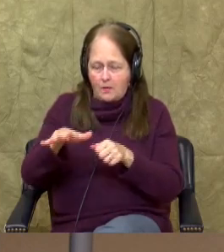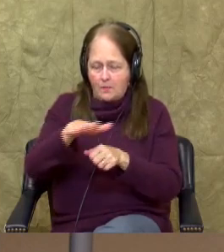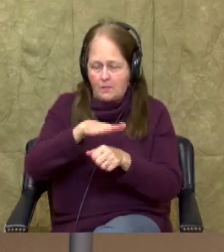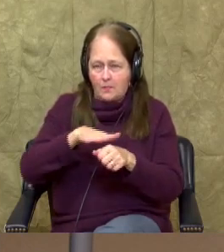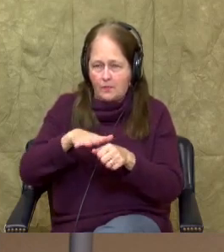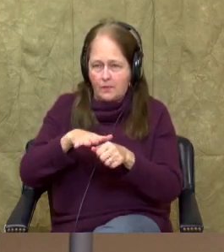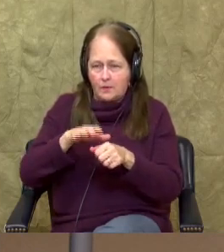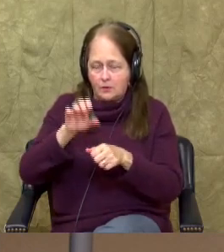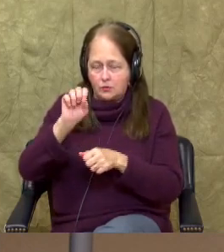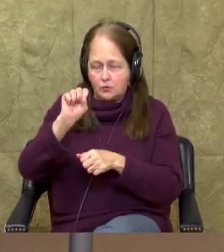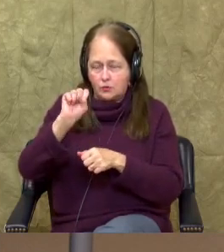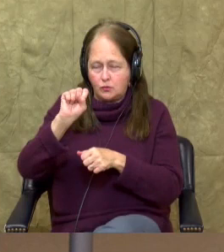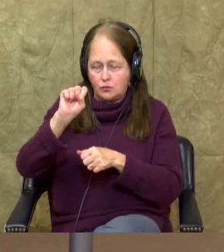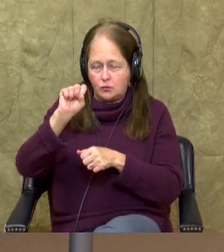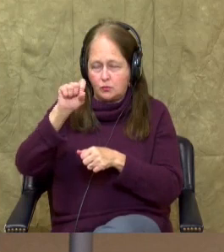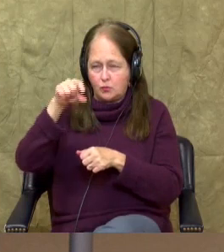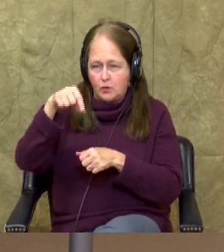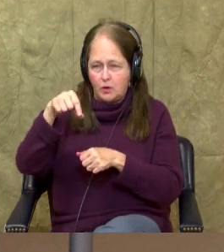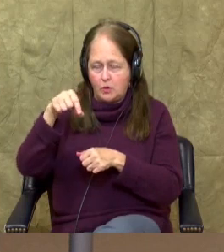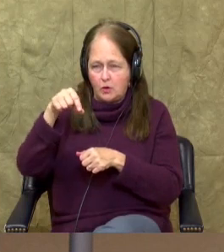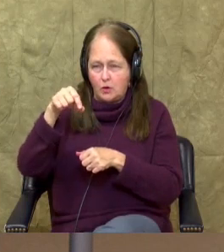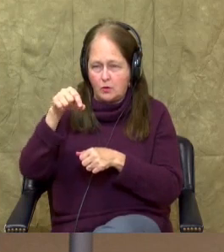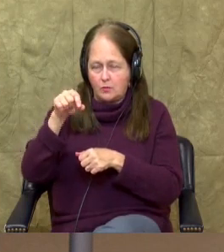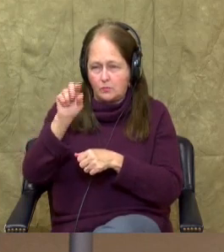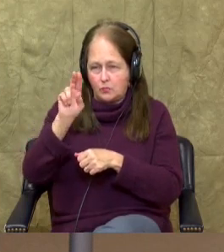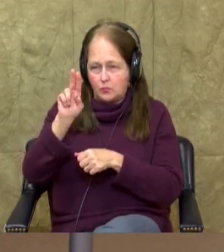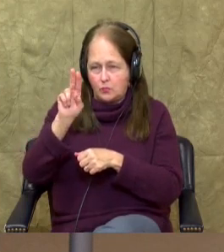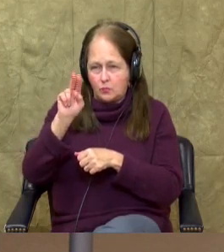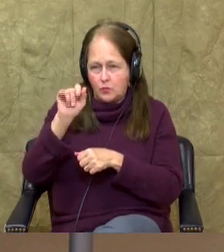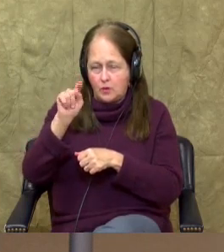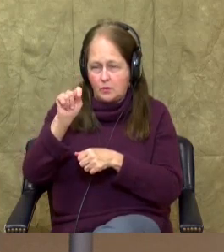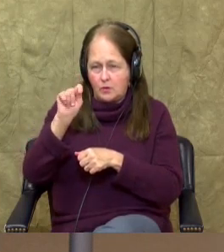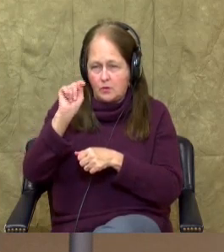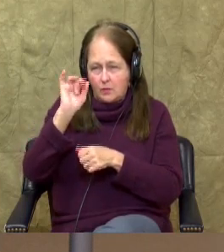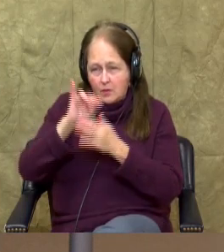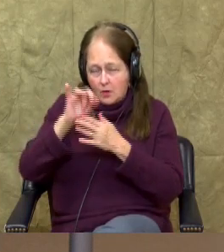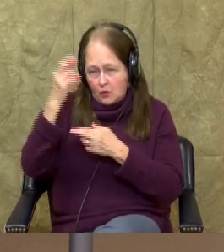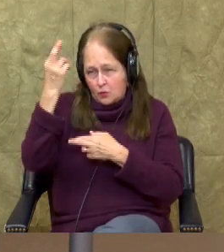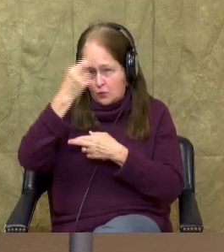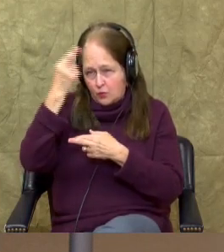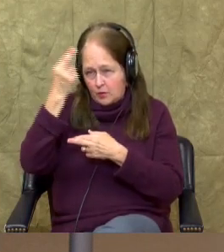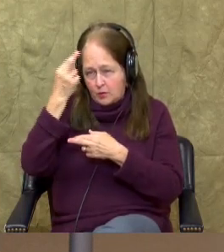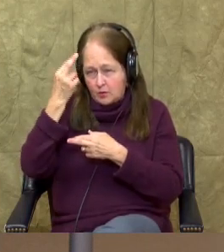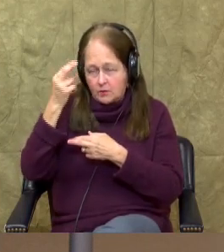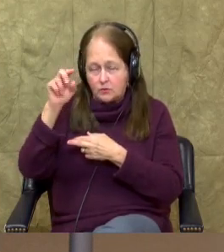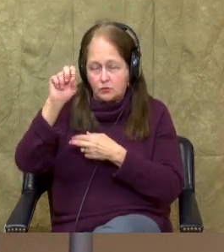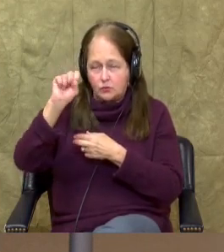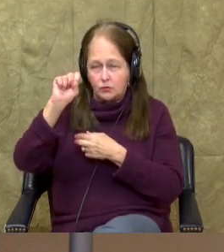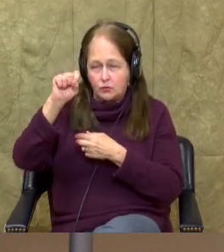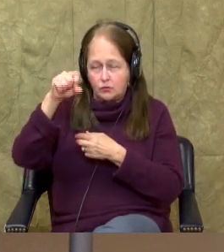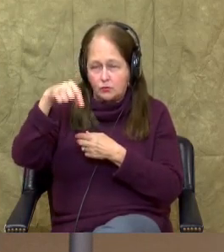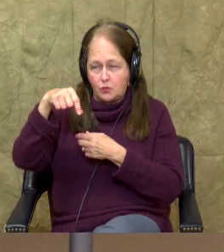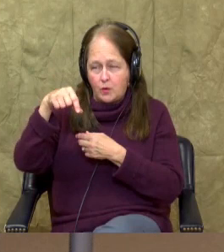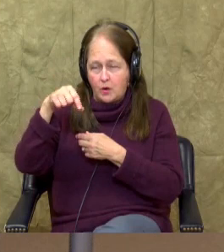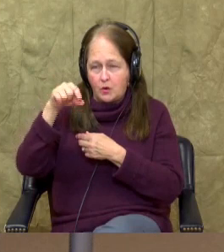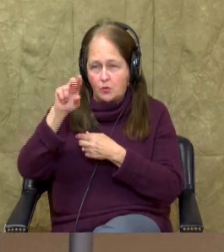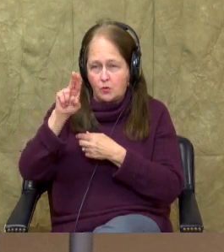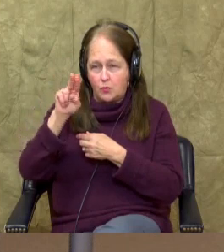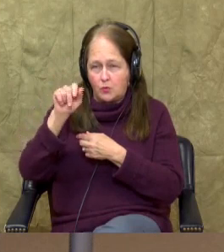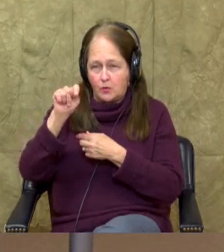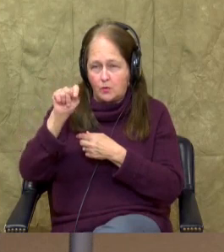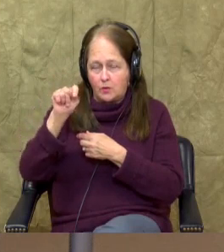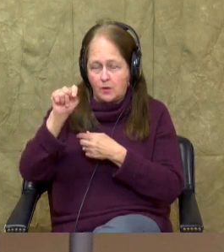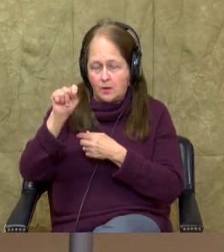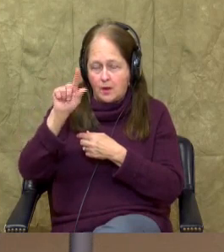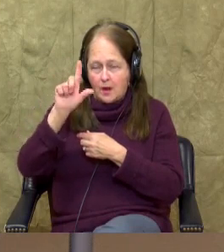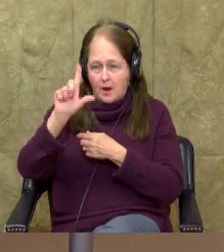square units. Square units, the reason it's called square units is because you're saying